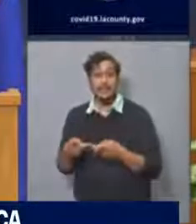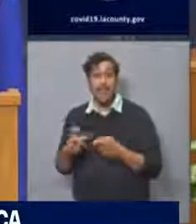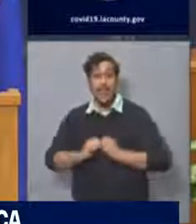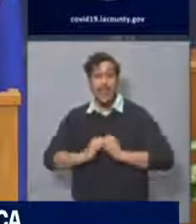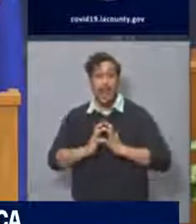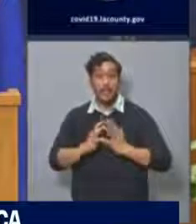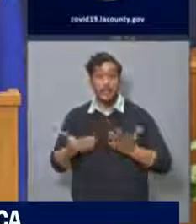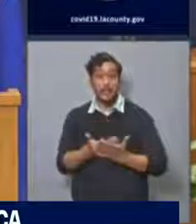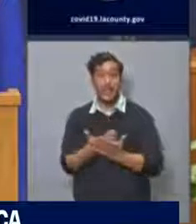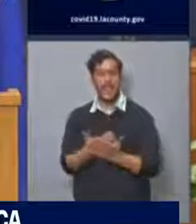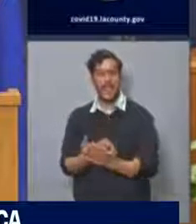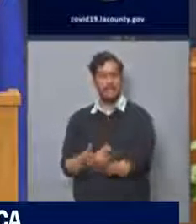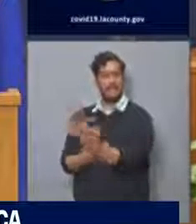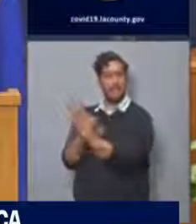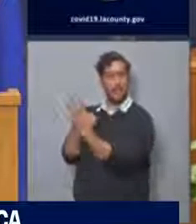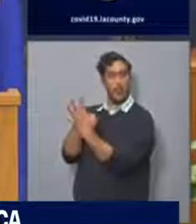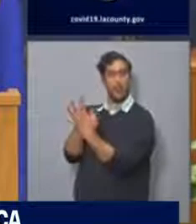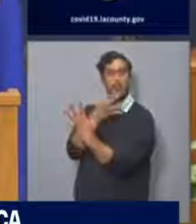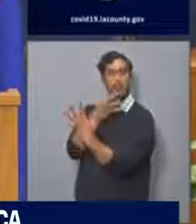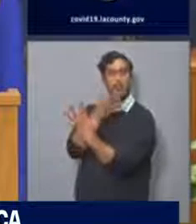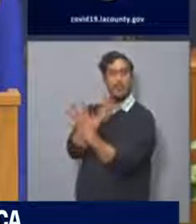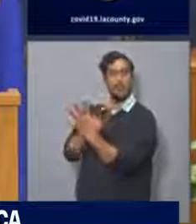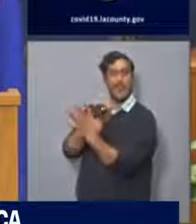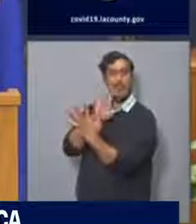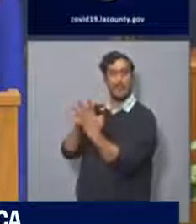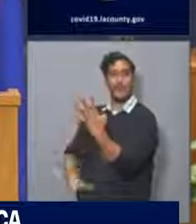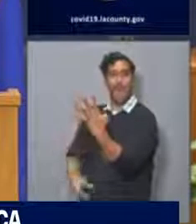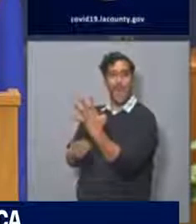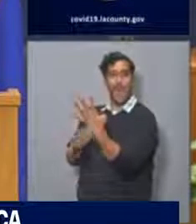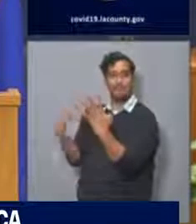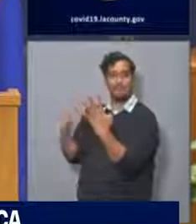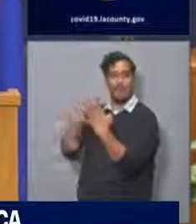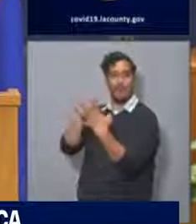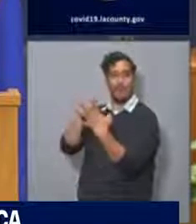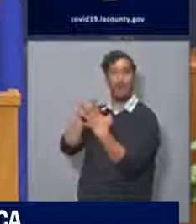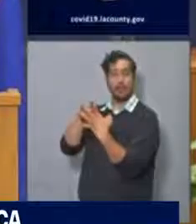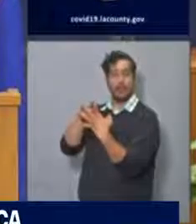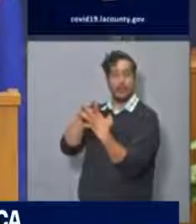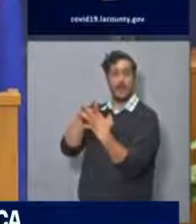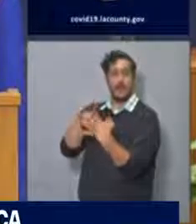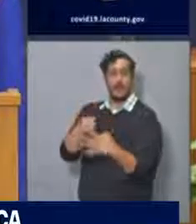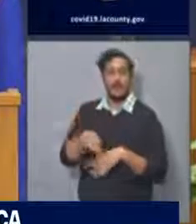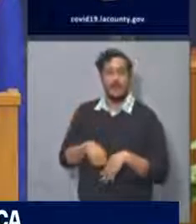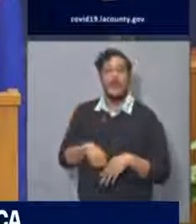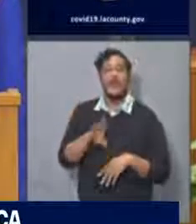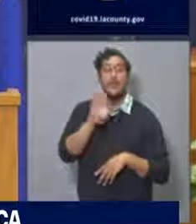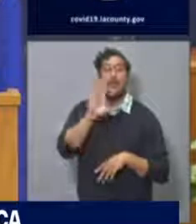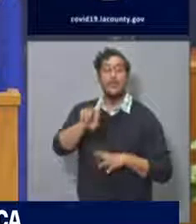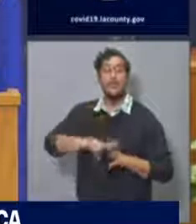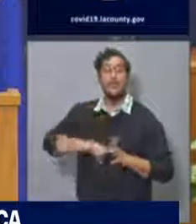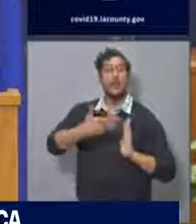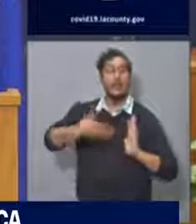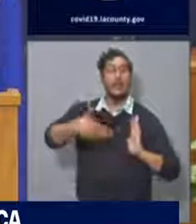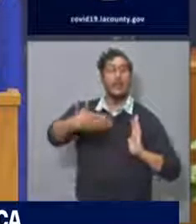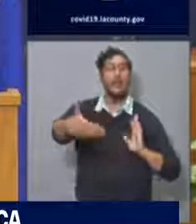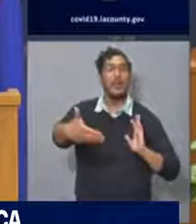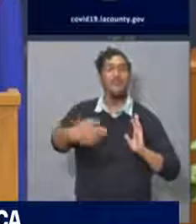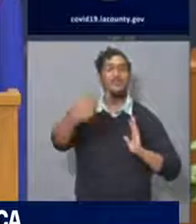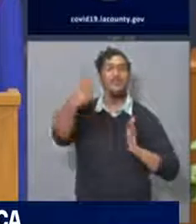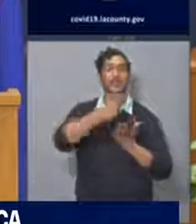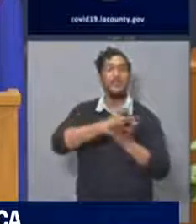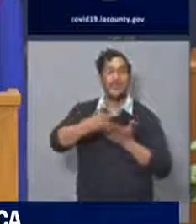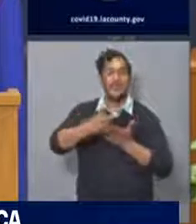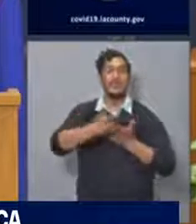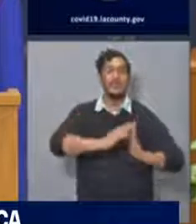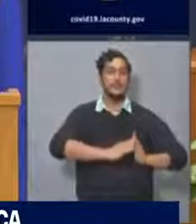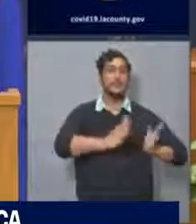as new sites, and then the 4 that we have plans to add, supplement the test capacity in, those will launch on a rolling basis next 2